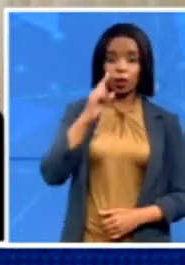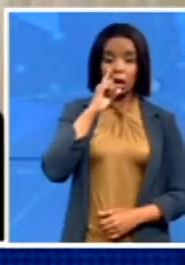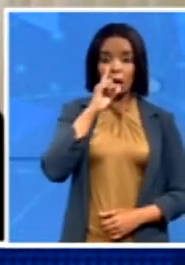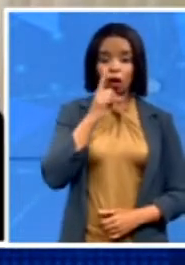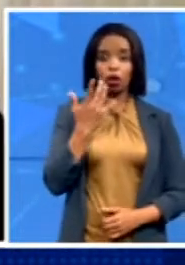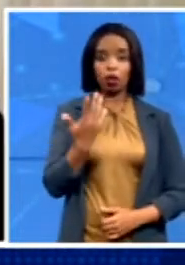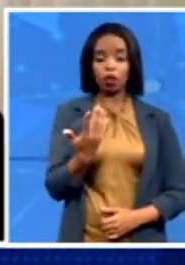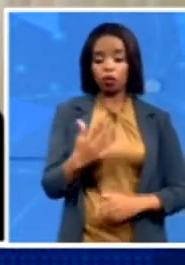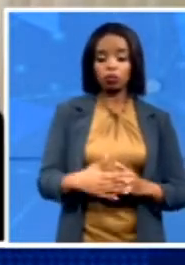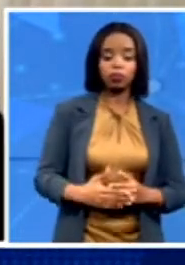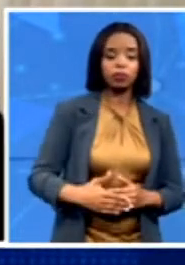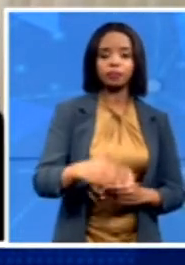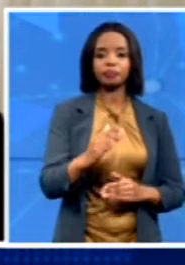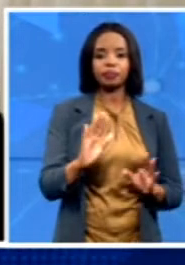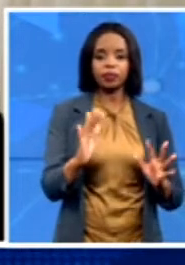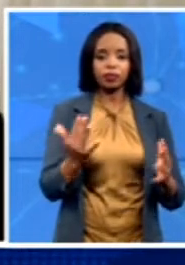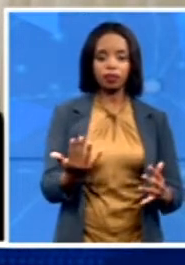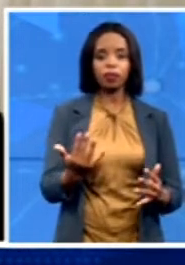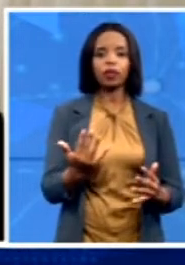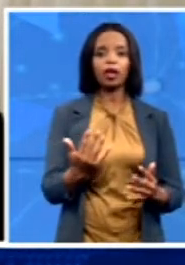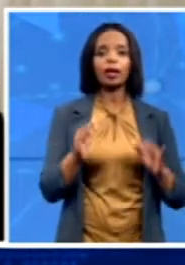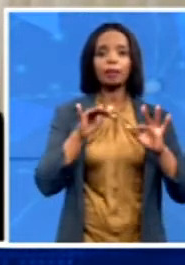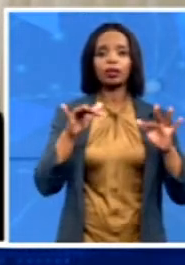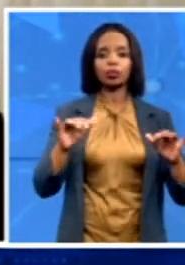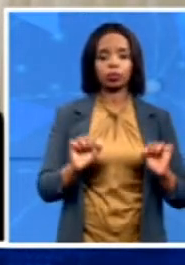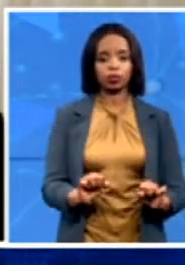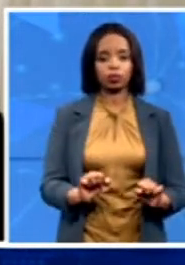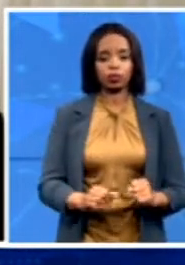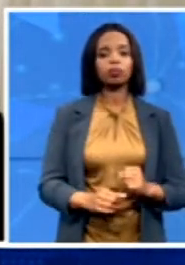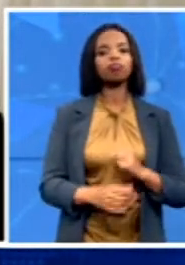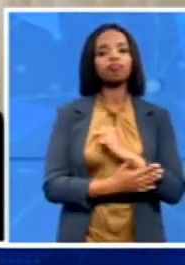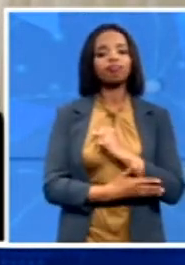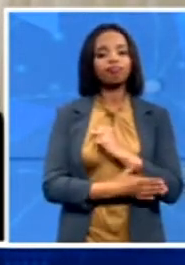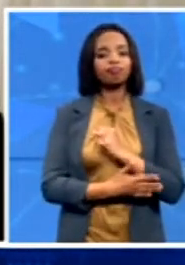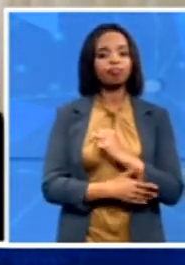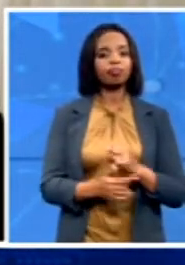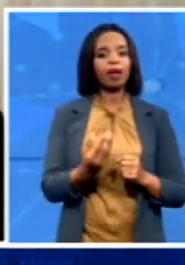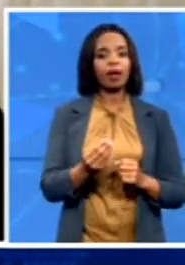of the country help these kind of processes, especially elections?